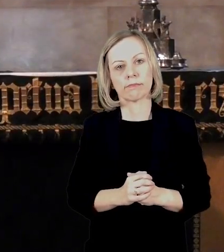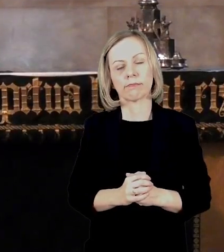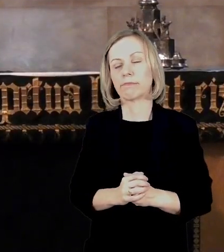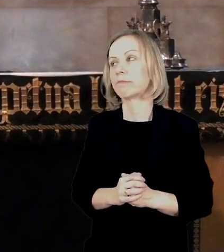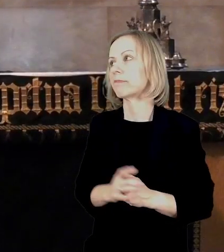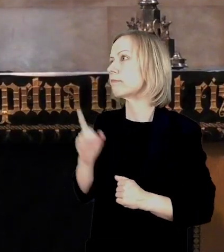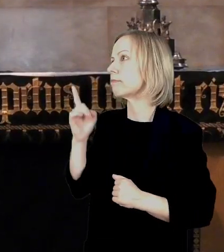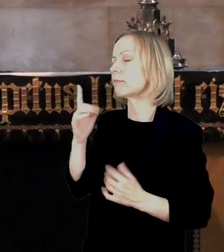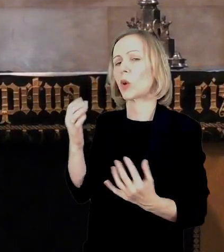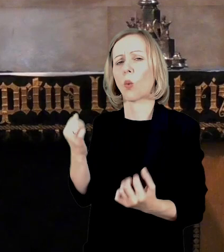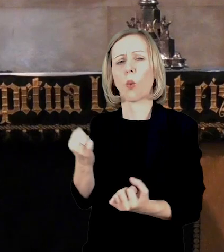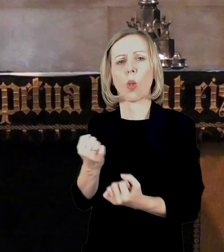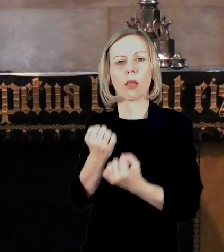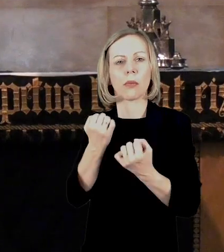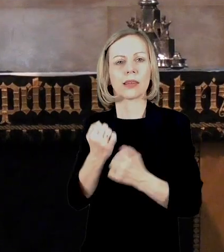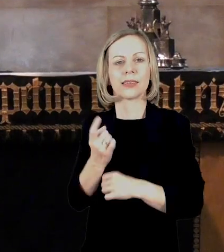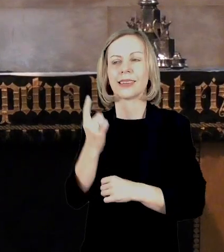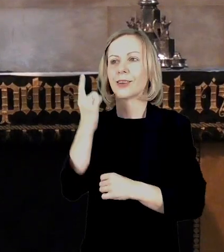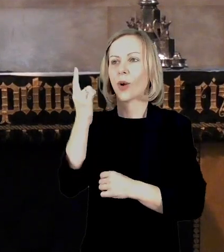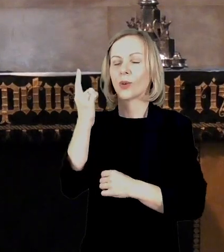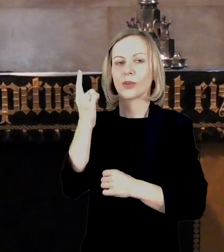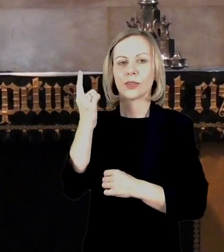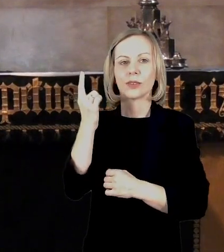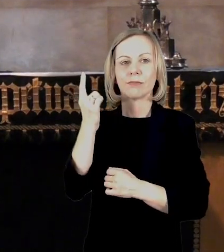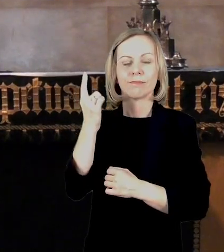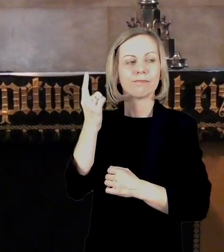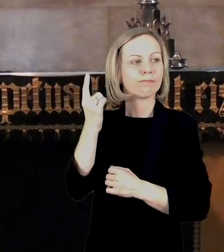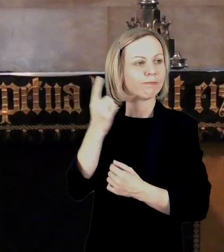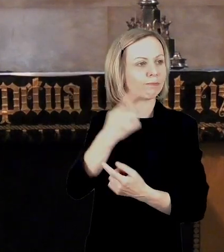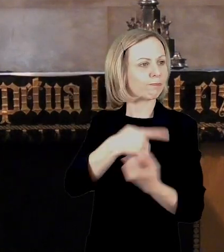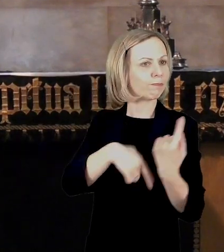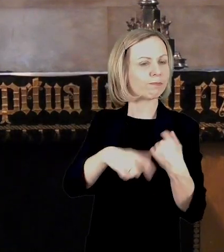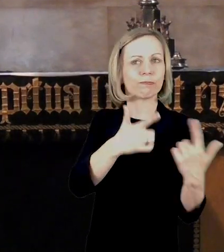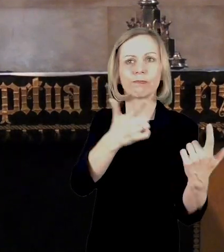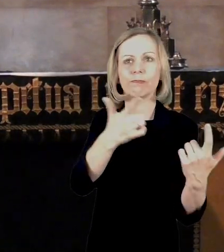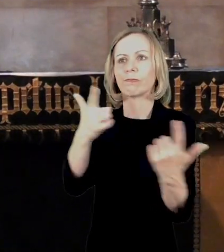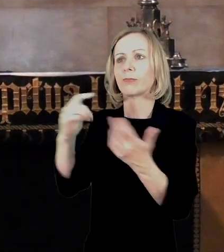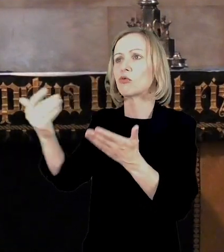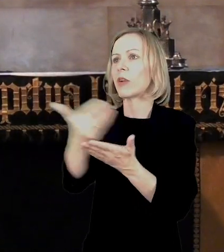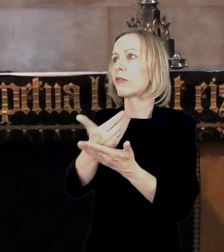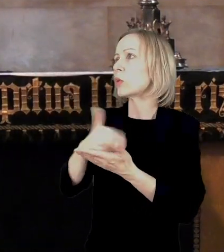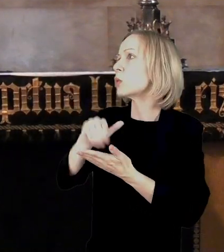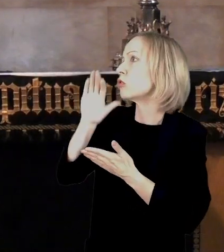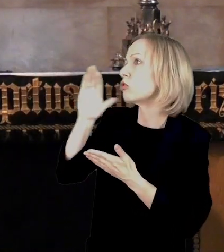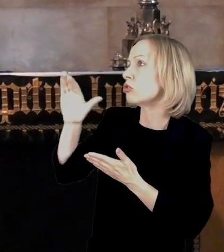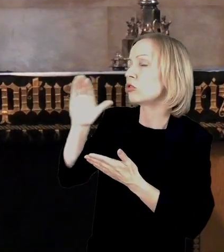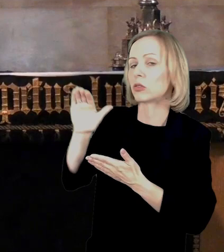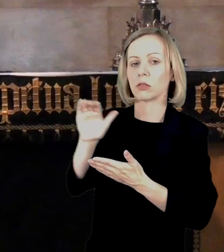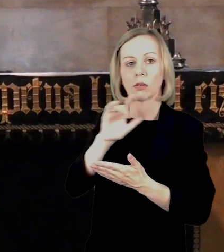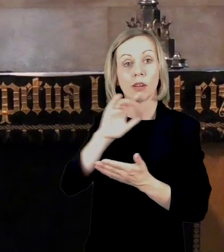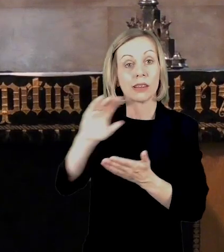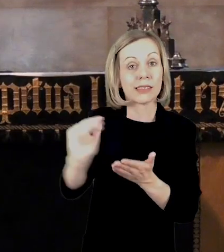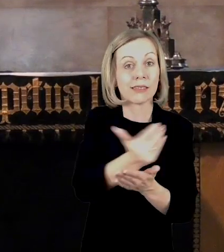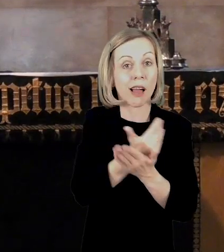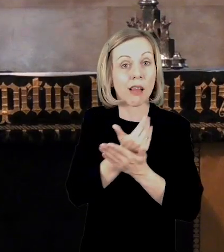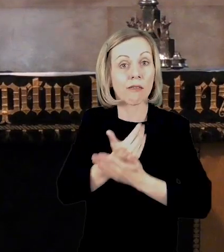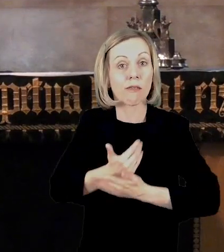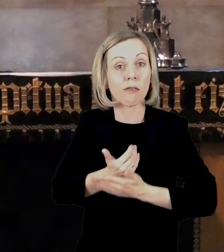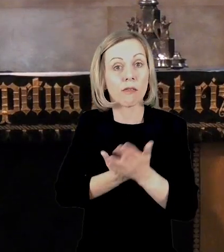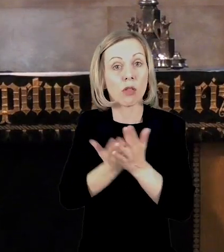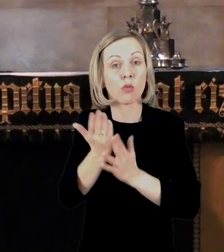O Almighty God, to whom we come for refuge, deliver us in your goodness and